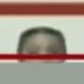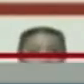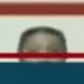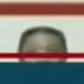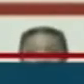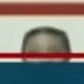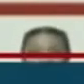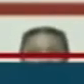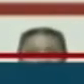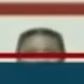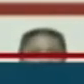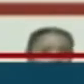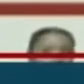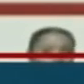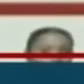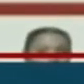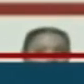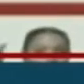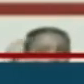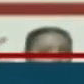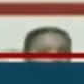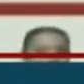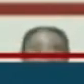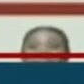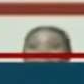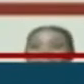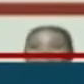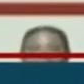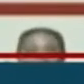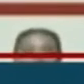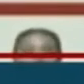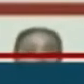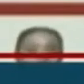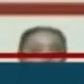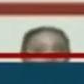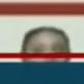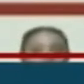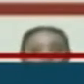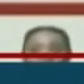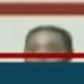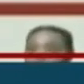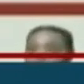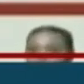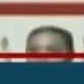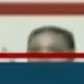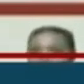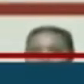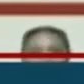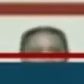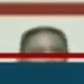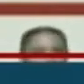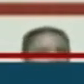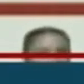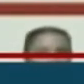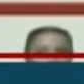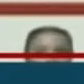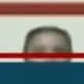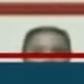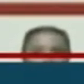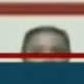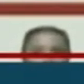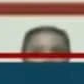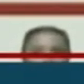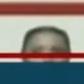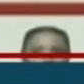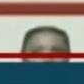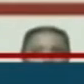Seeing how this conflict in Colombia seeks to project itself in different ways into the national life. It aims to influence our Venezuelan way